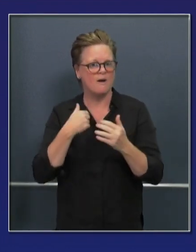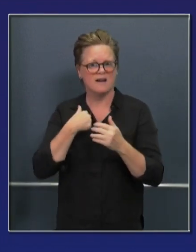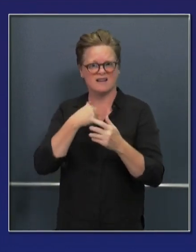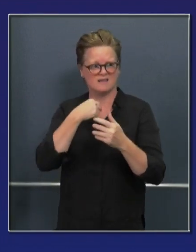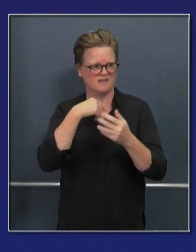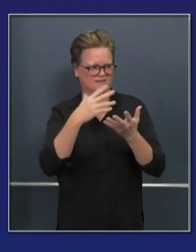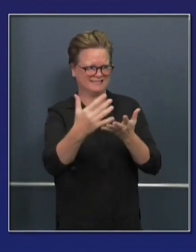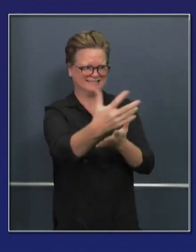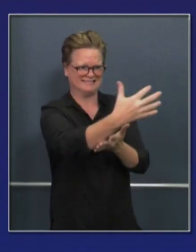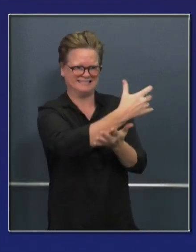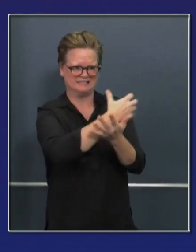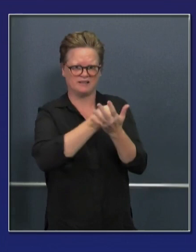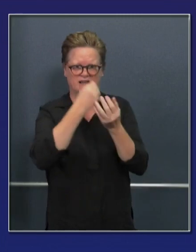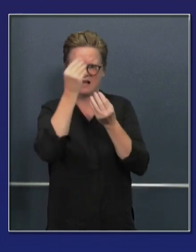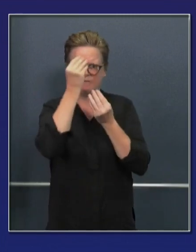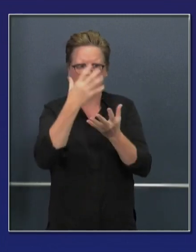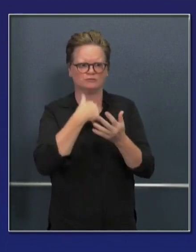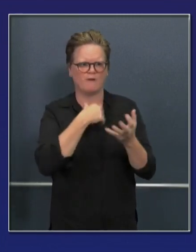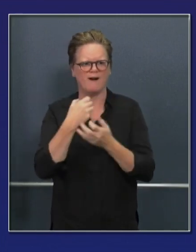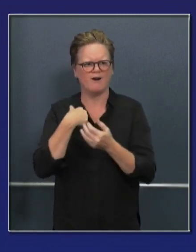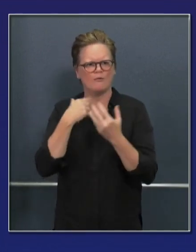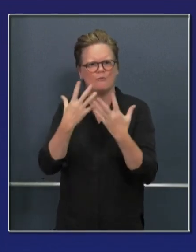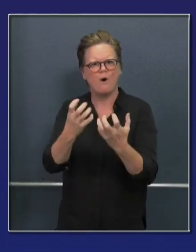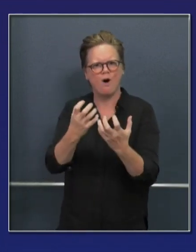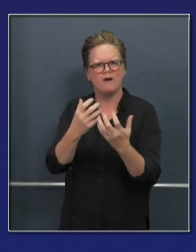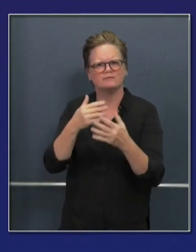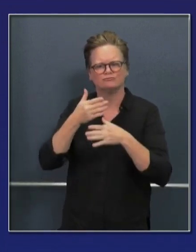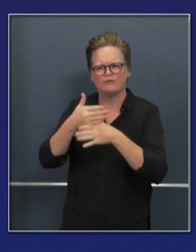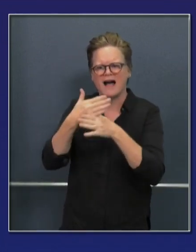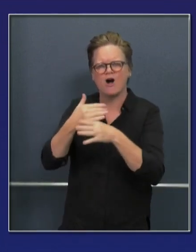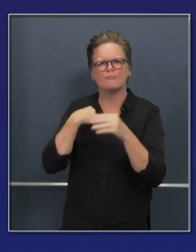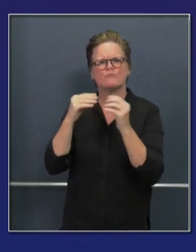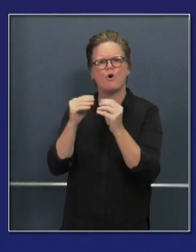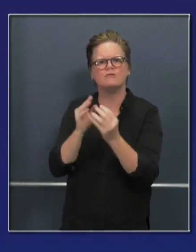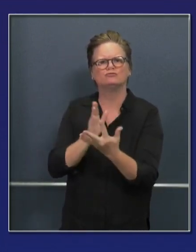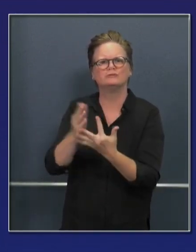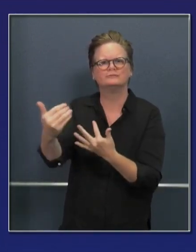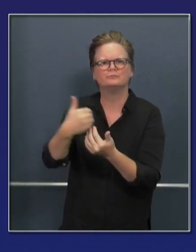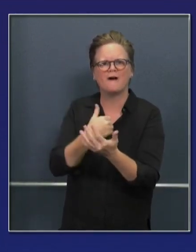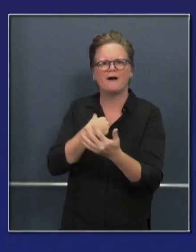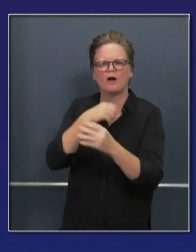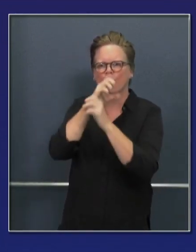seeing the impact we expect in California. So with that, I'll turn it back to you, Governor.